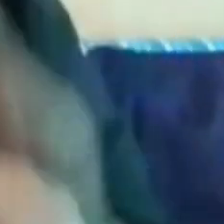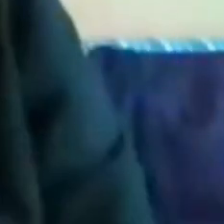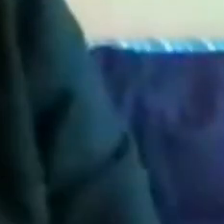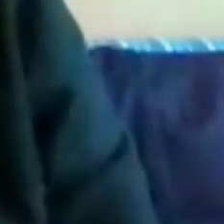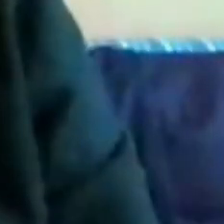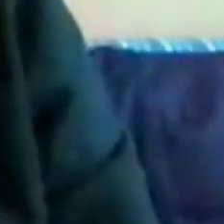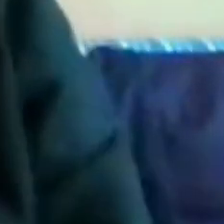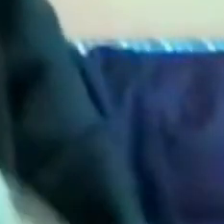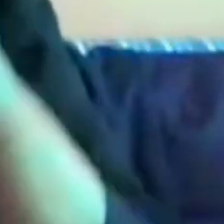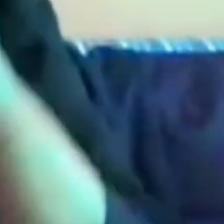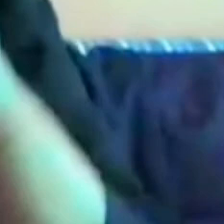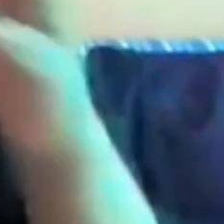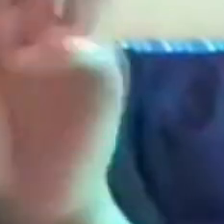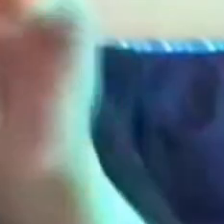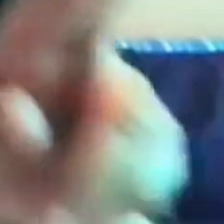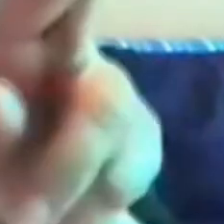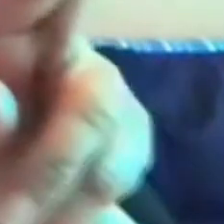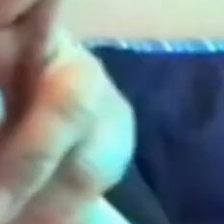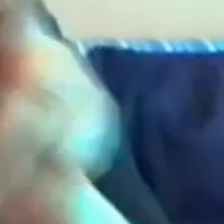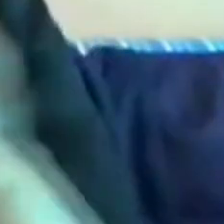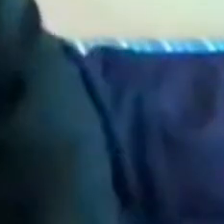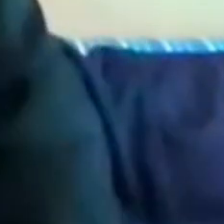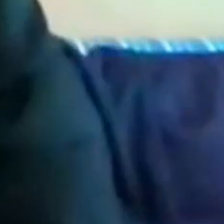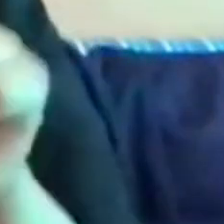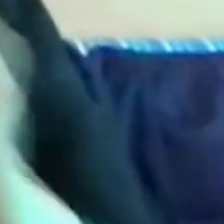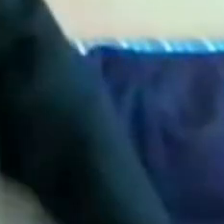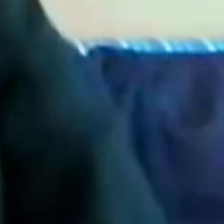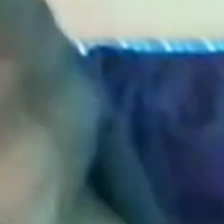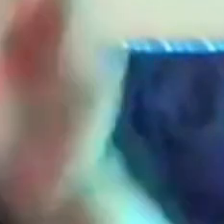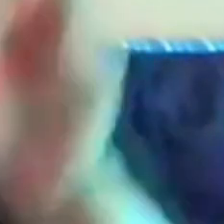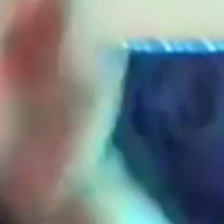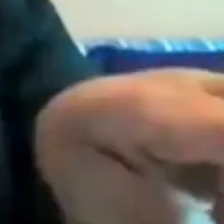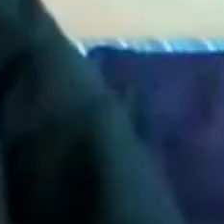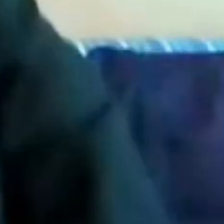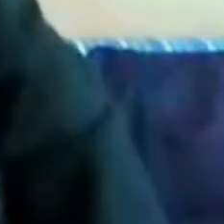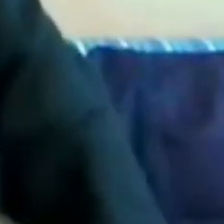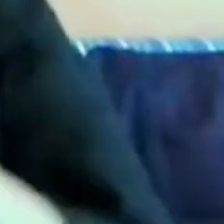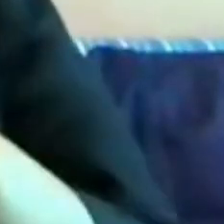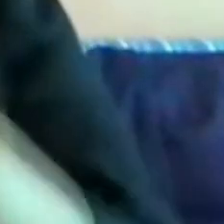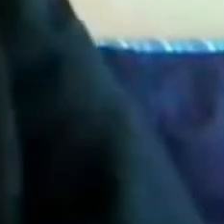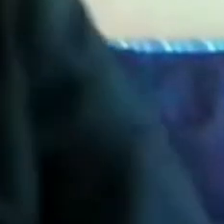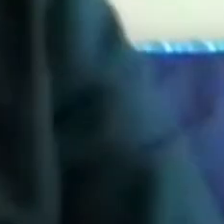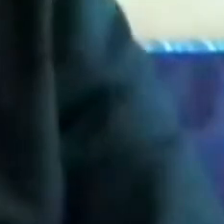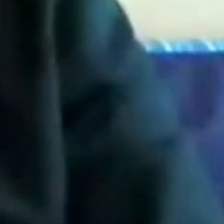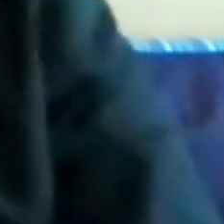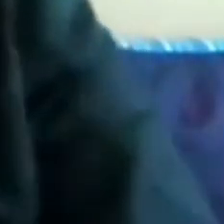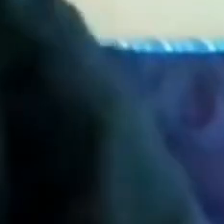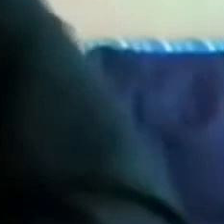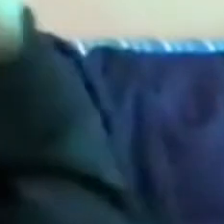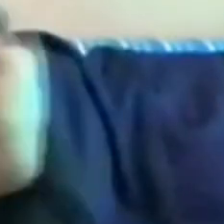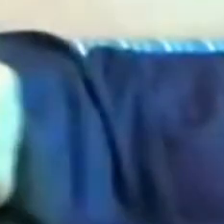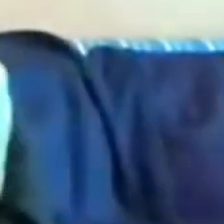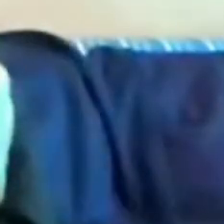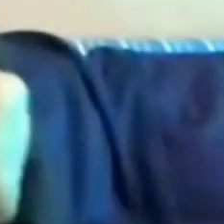Thank you very much, House Chair. And thank you, Minister, for that comprehensive